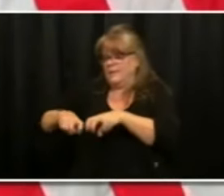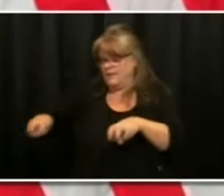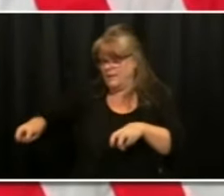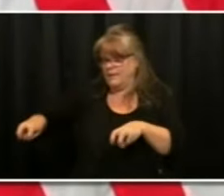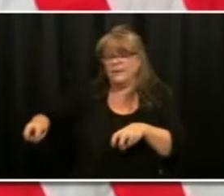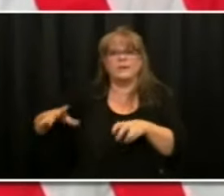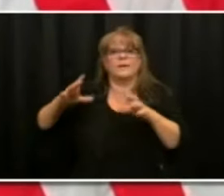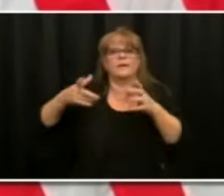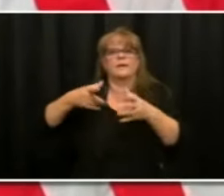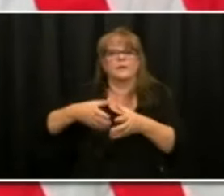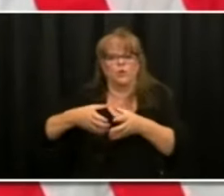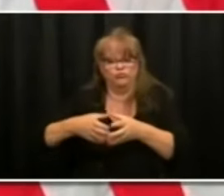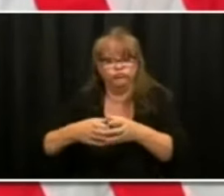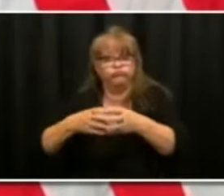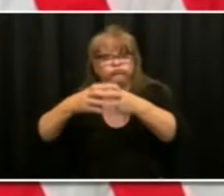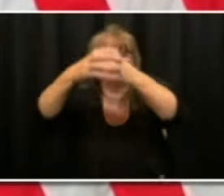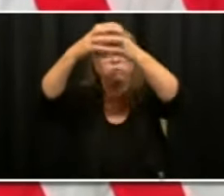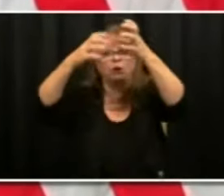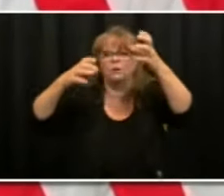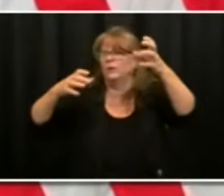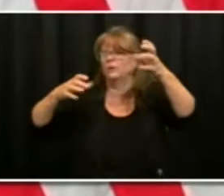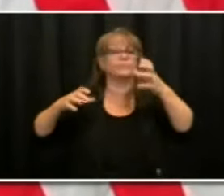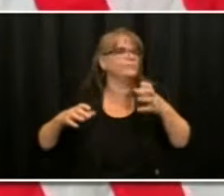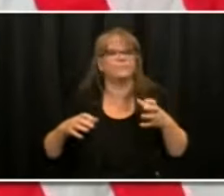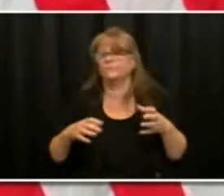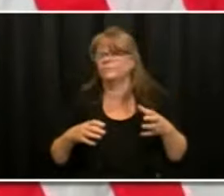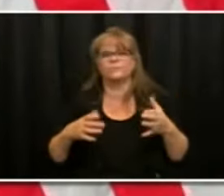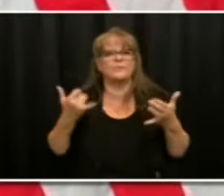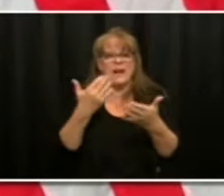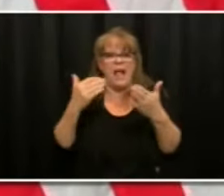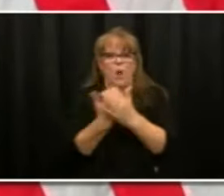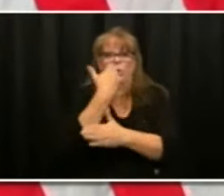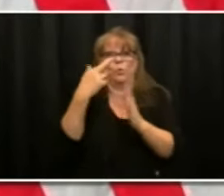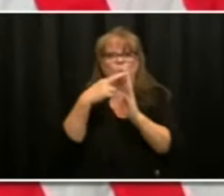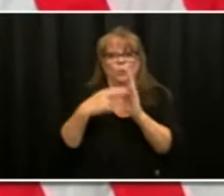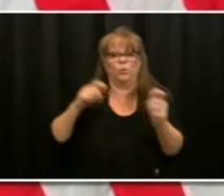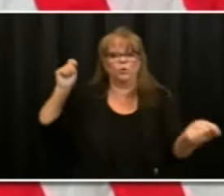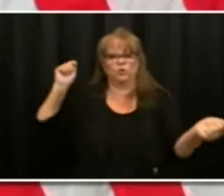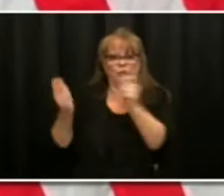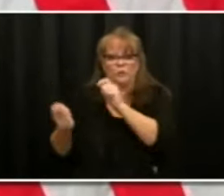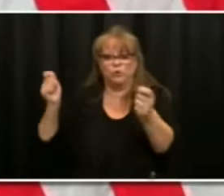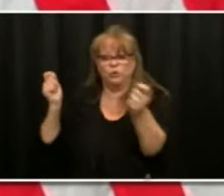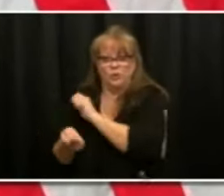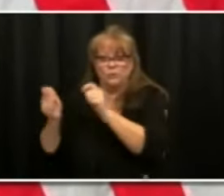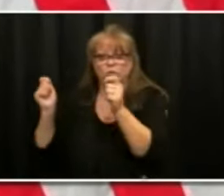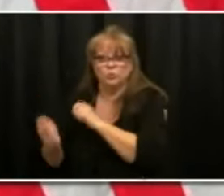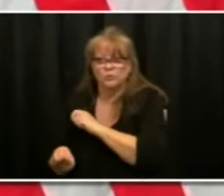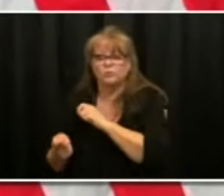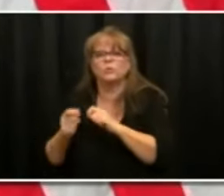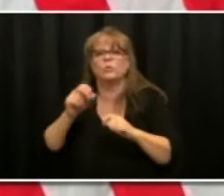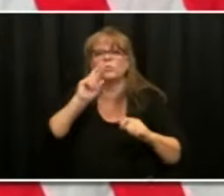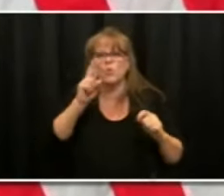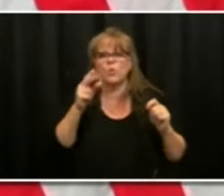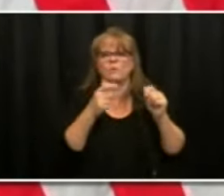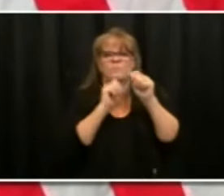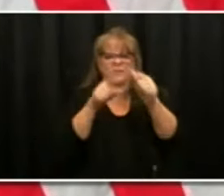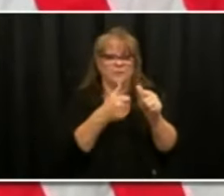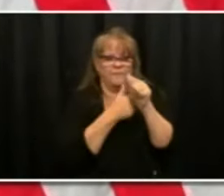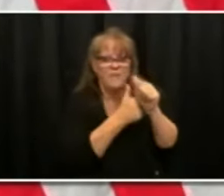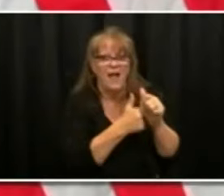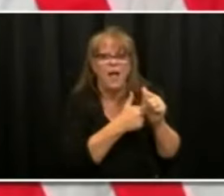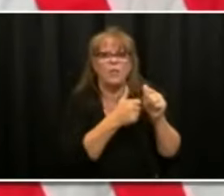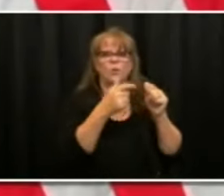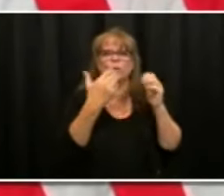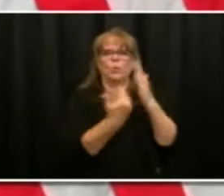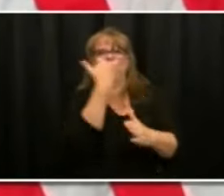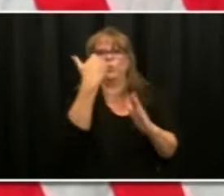a pandemic. The ski guidelines were issued. People can ski, and we welcome people from across the country and when they're allowed to come here